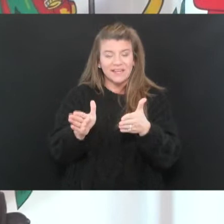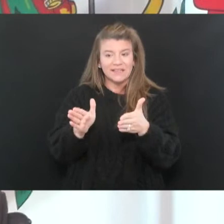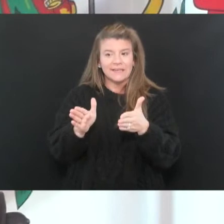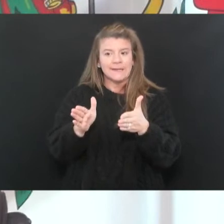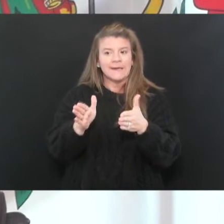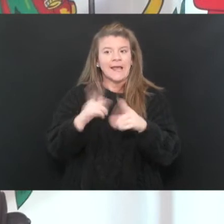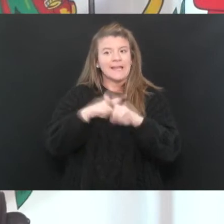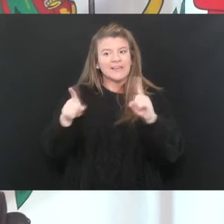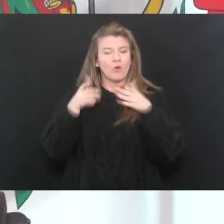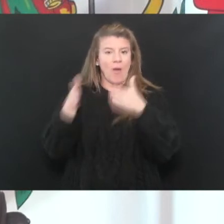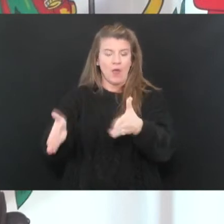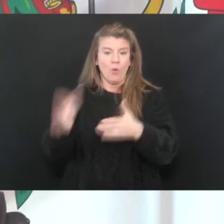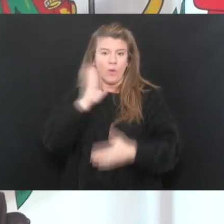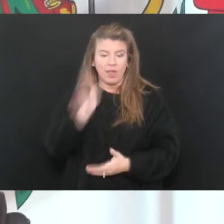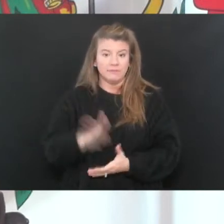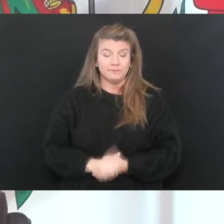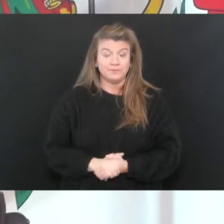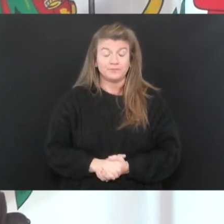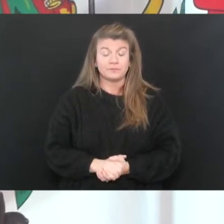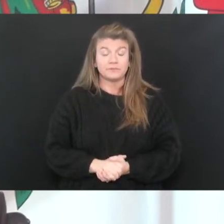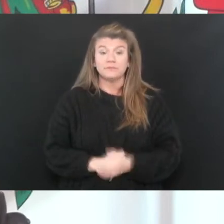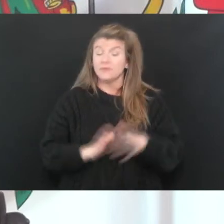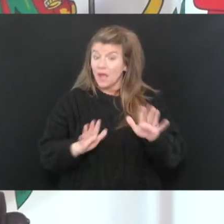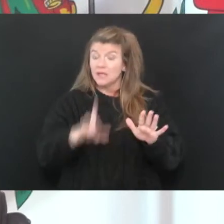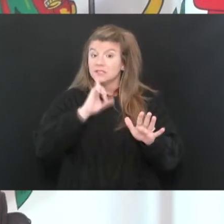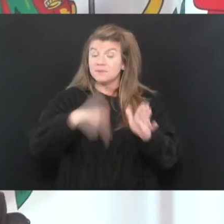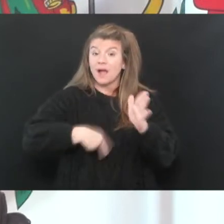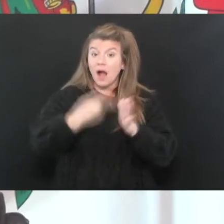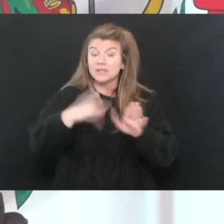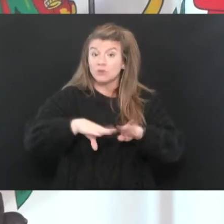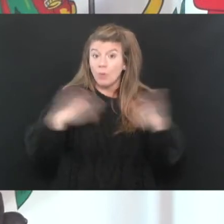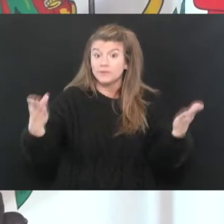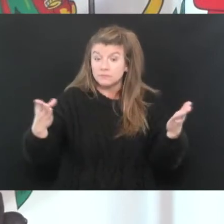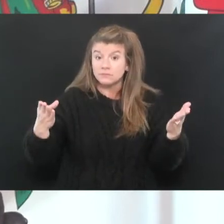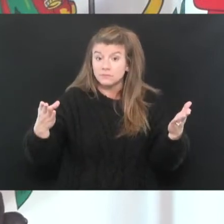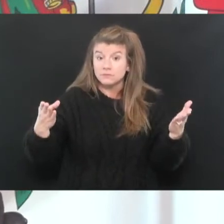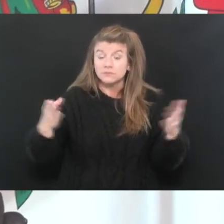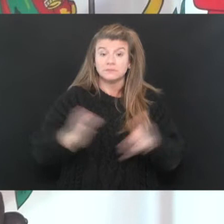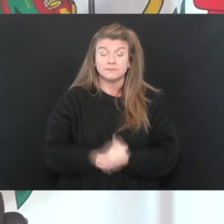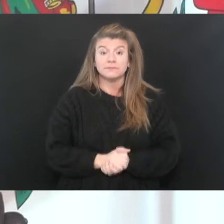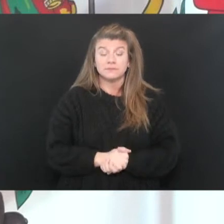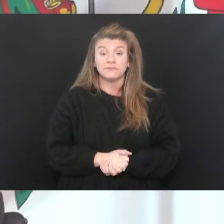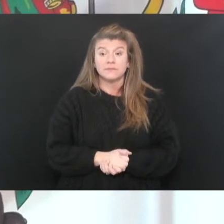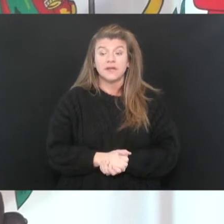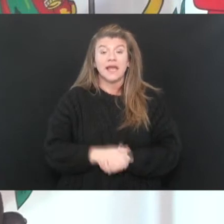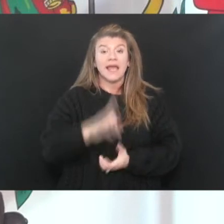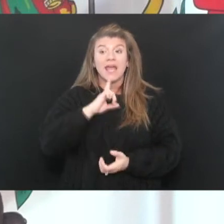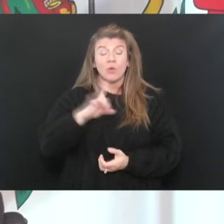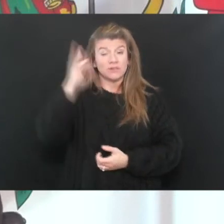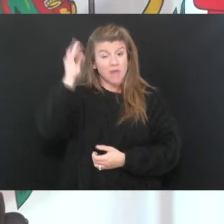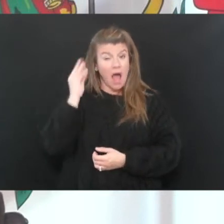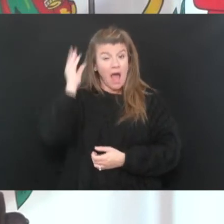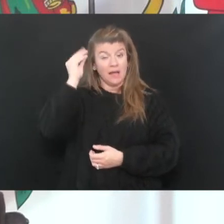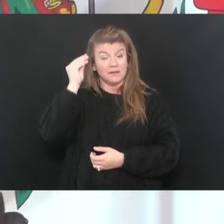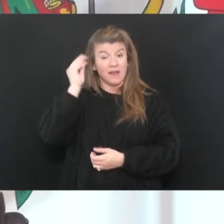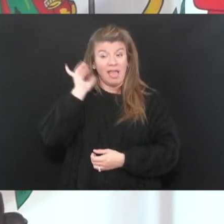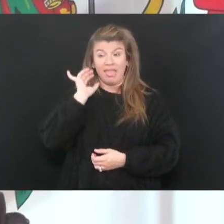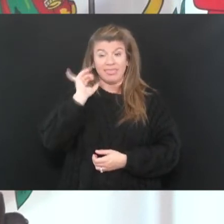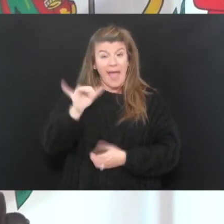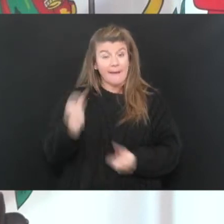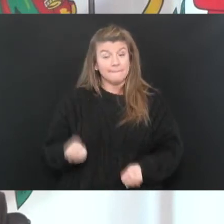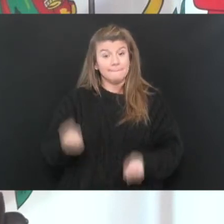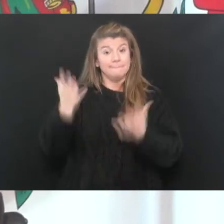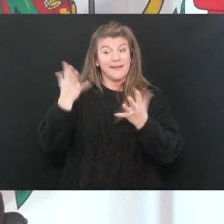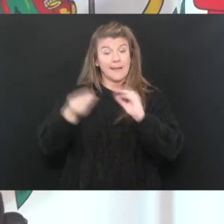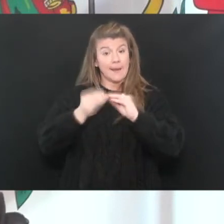direction. Charles, to be 100% transparent, it was thought that with